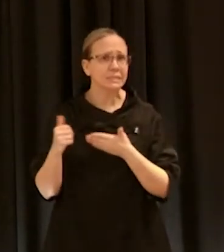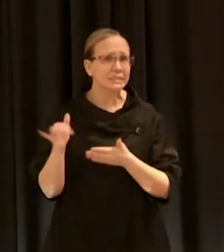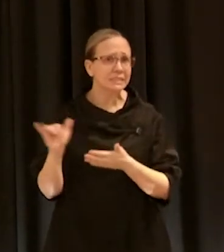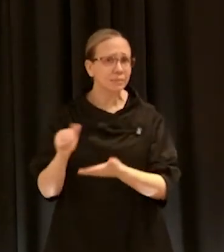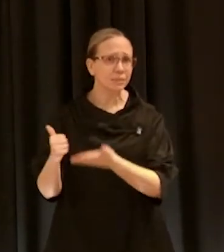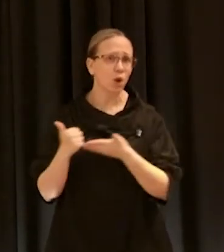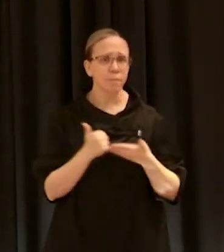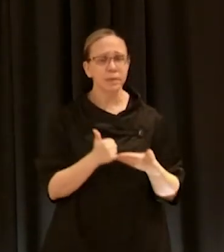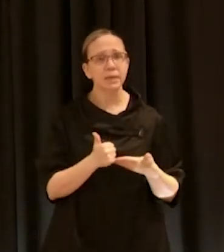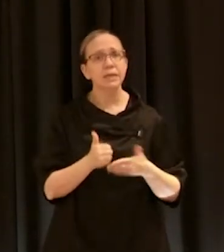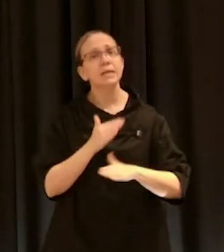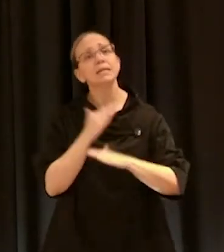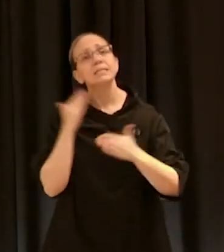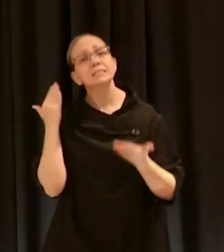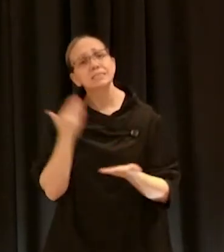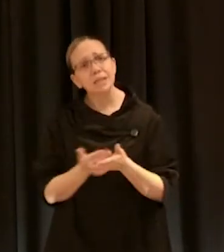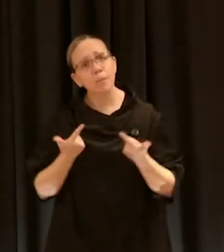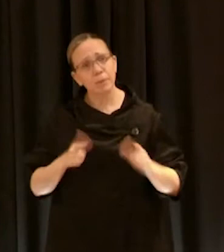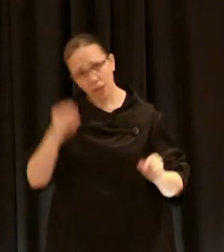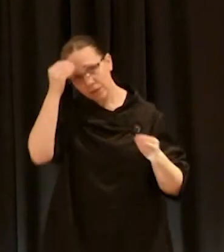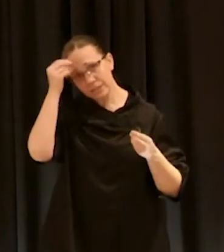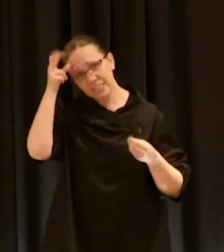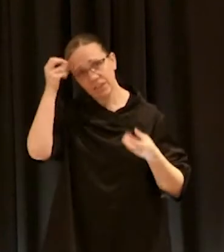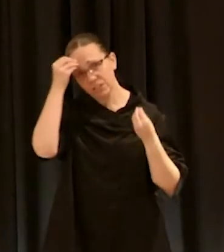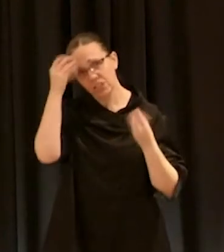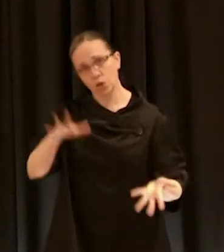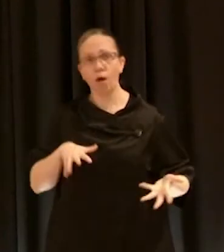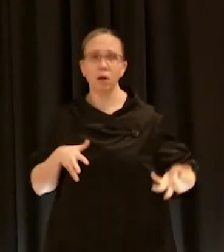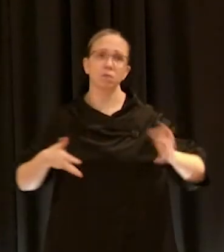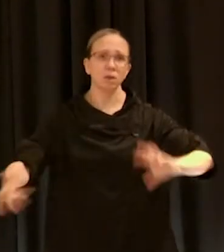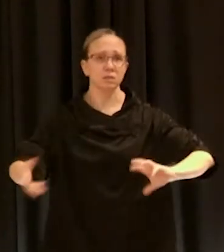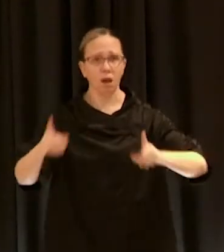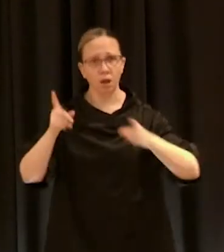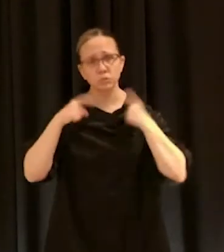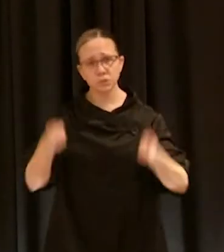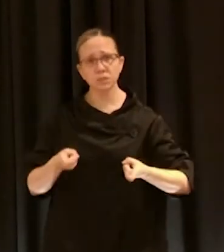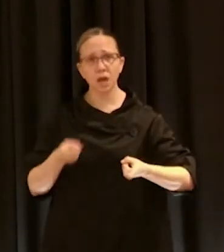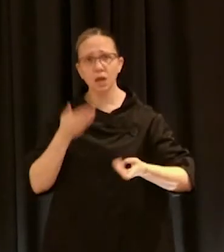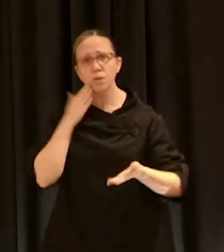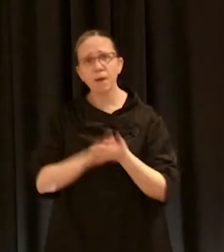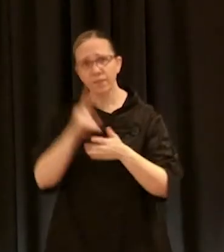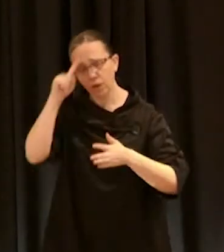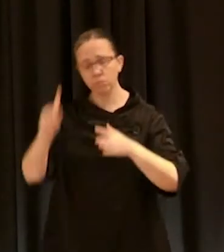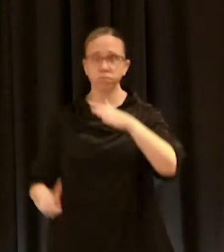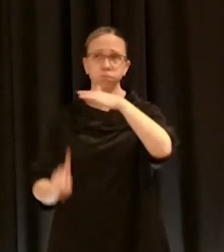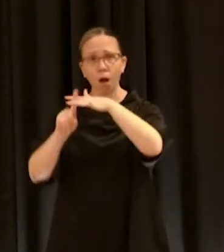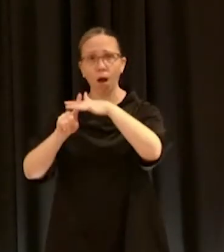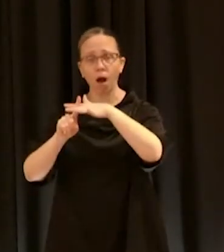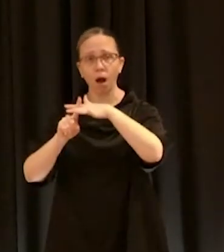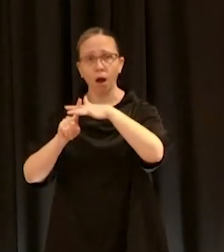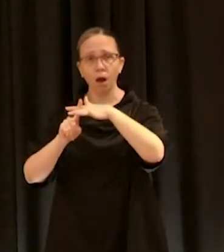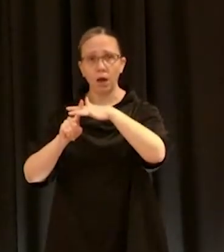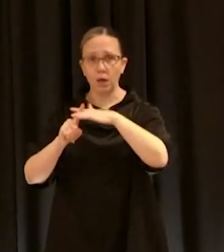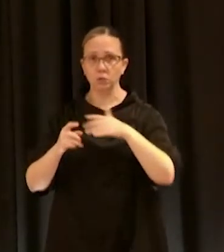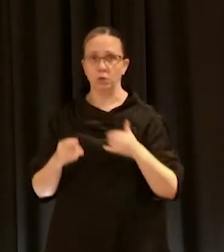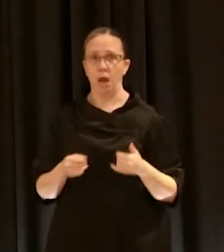me. Quit letting the devil tell you, you messed up, you sinned, you had a bad thought, therefore you've tasted the heavenly gift, and now